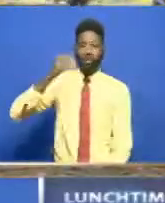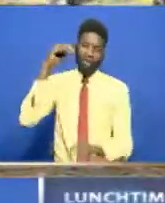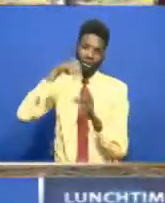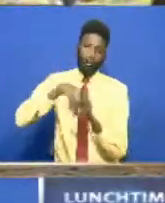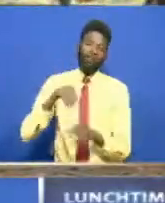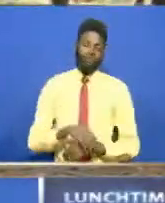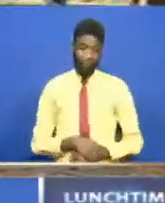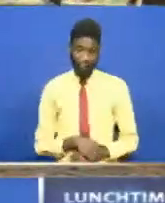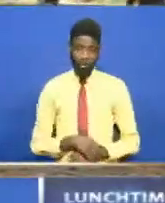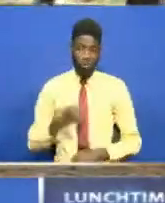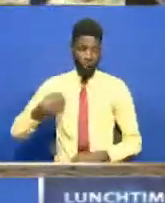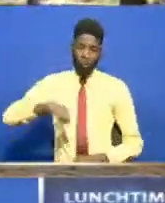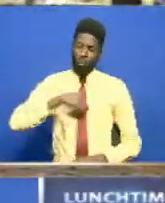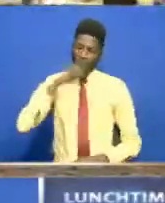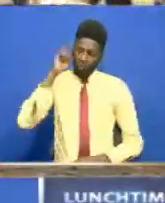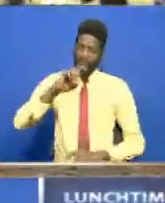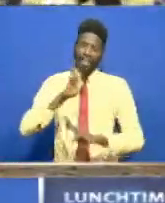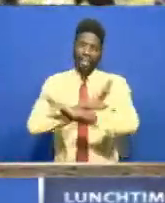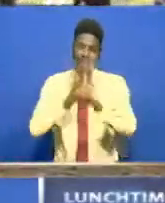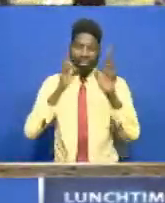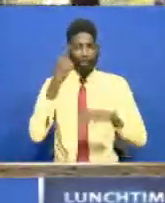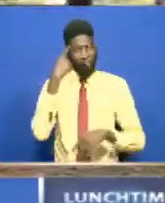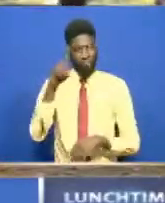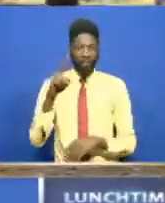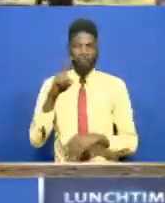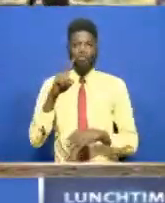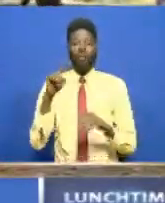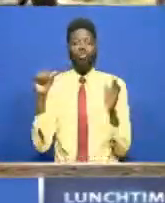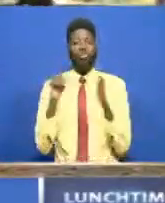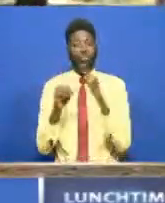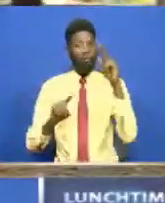We must be prepared for such pandemics. I think BBI